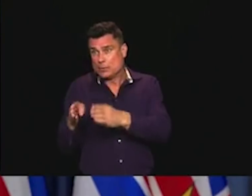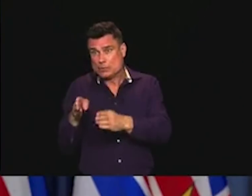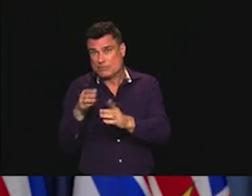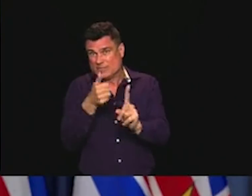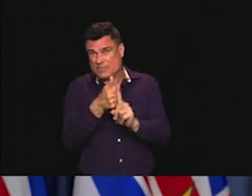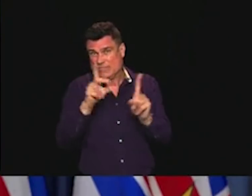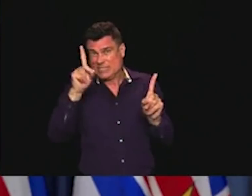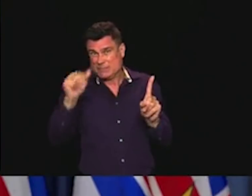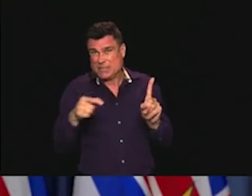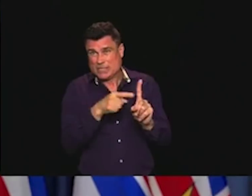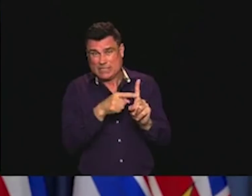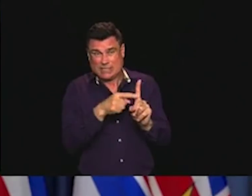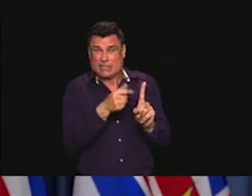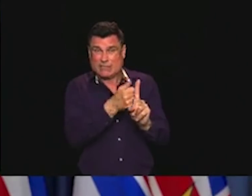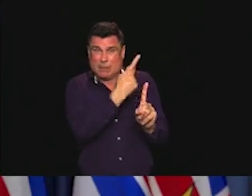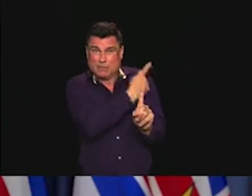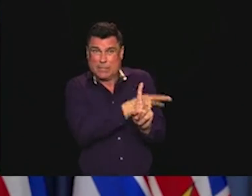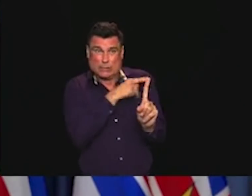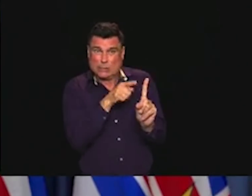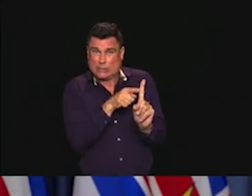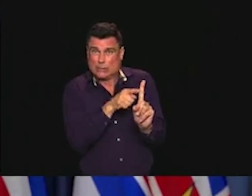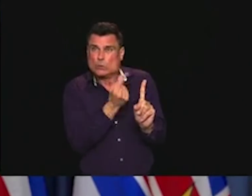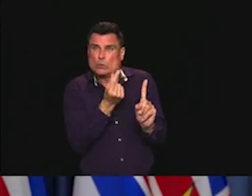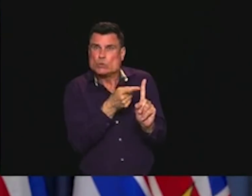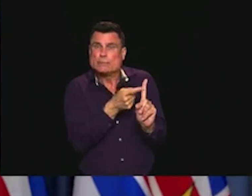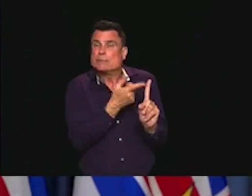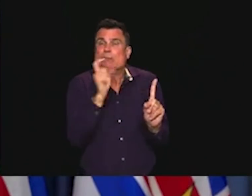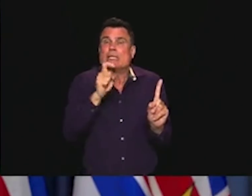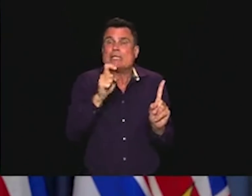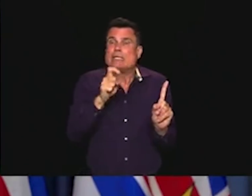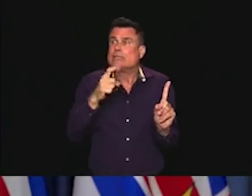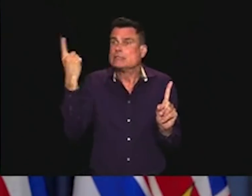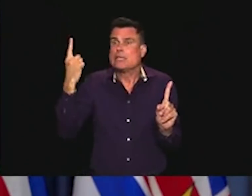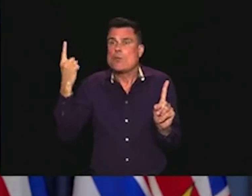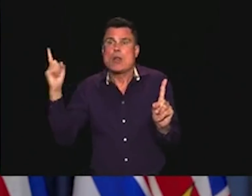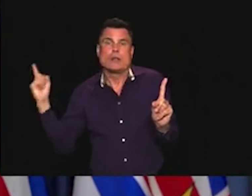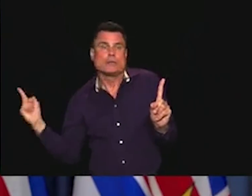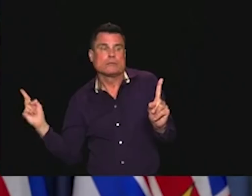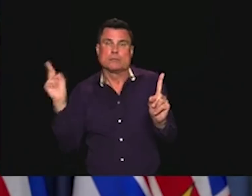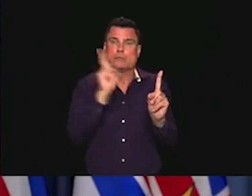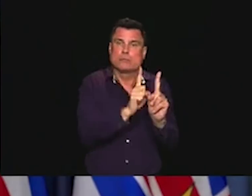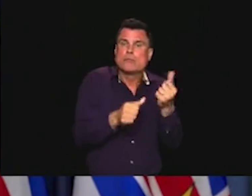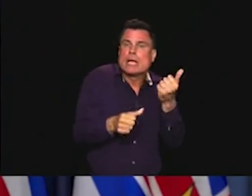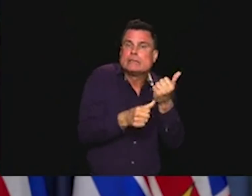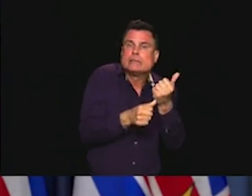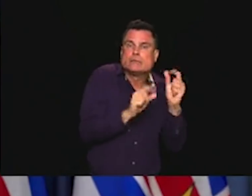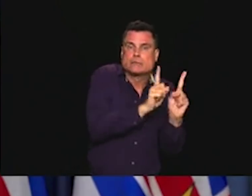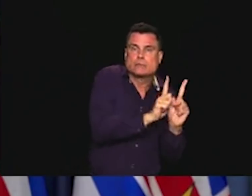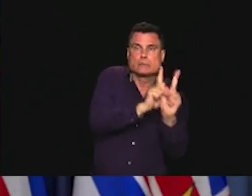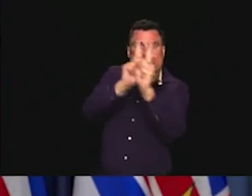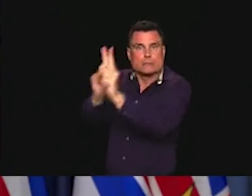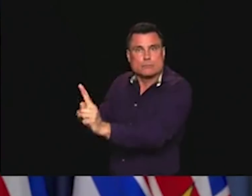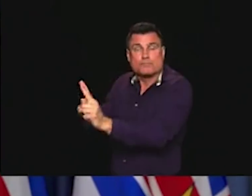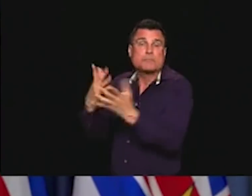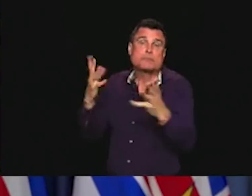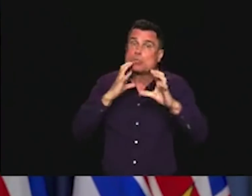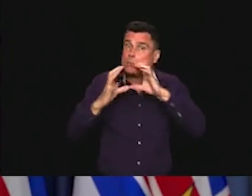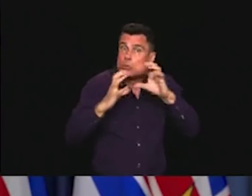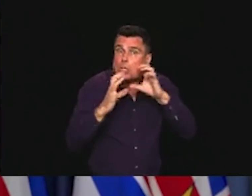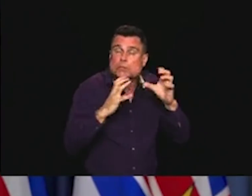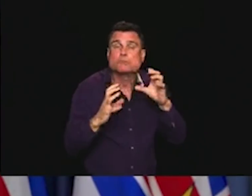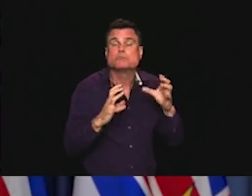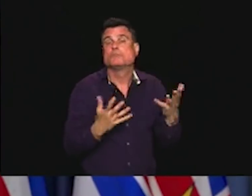pandemics in the past, or many in the BC health system have had. We are making a small revision to that policy today, a